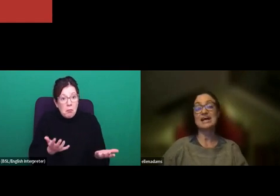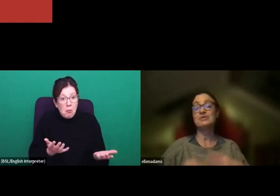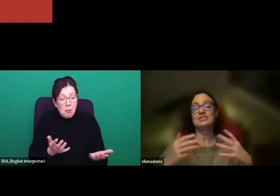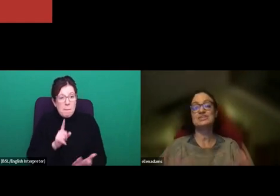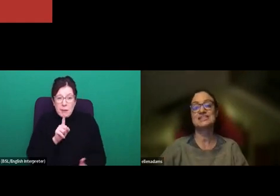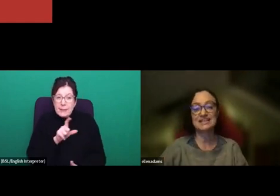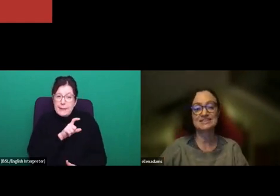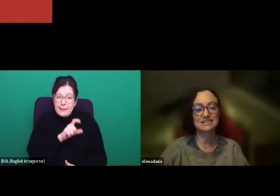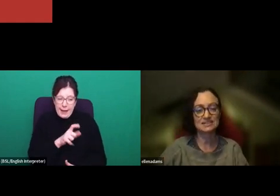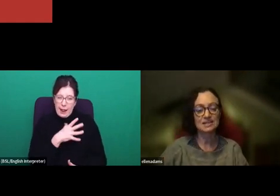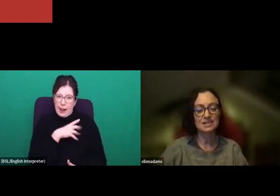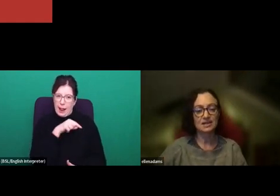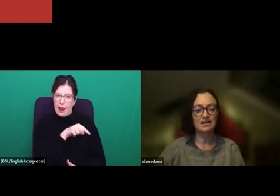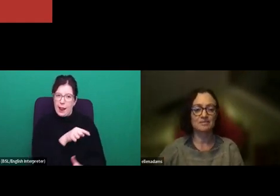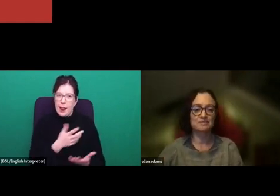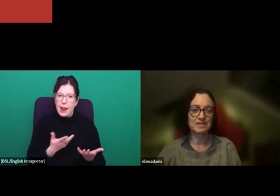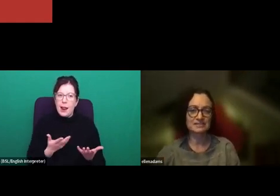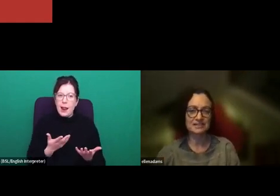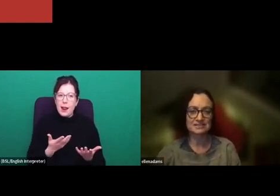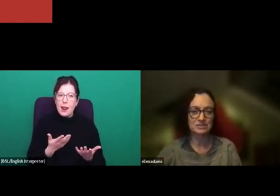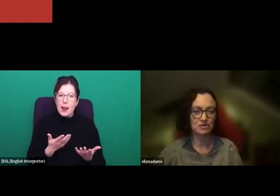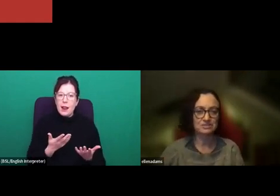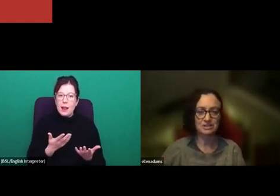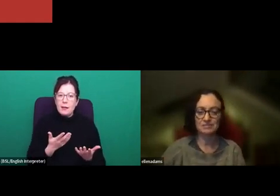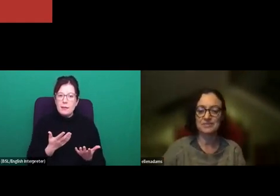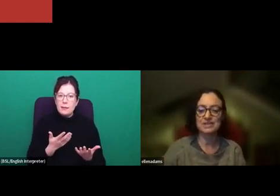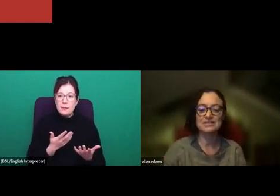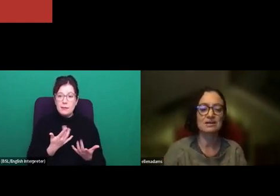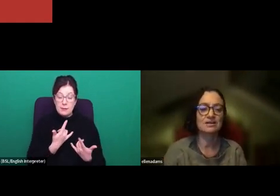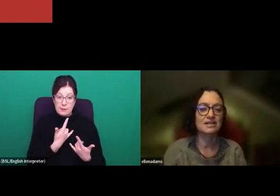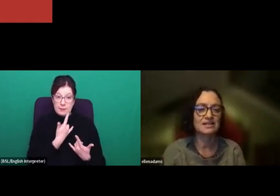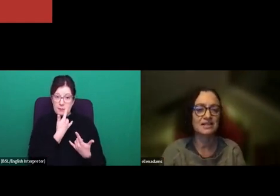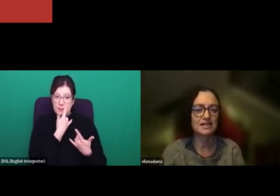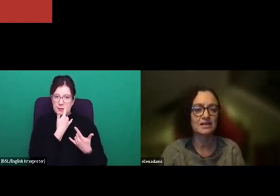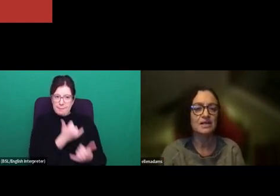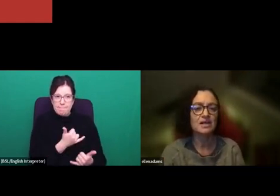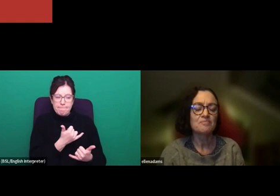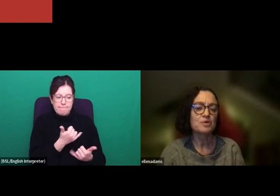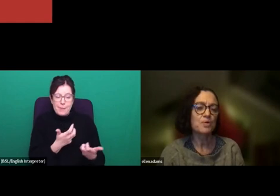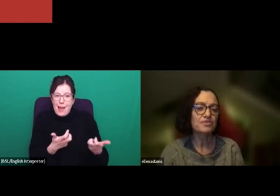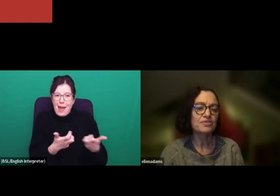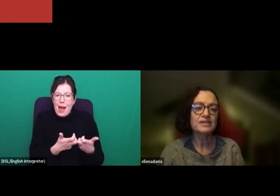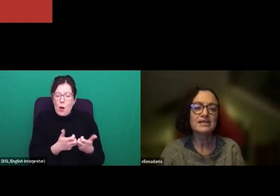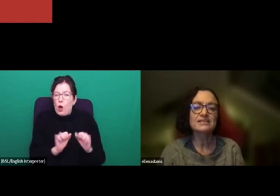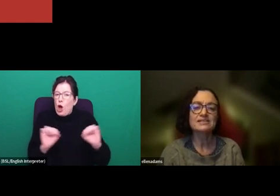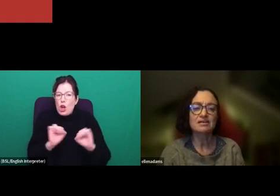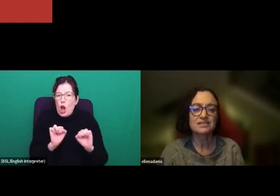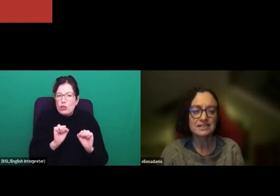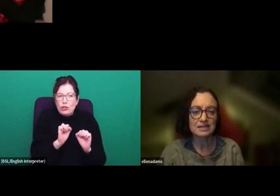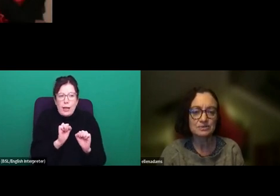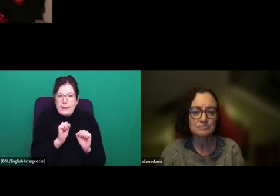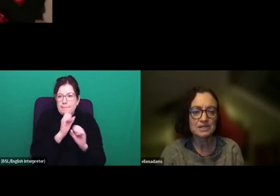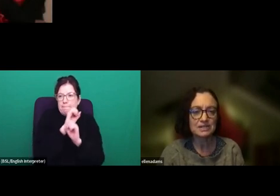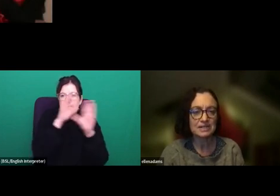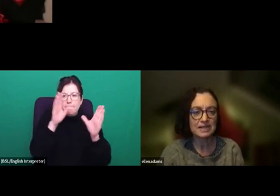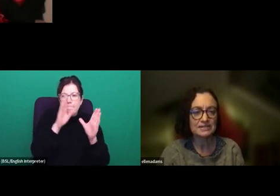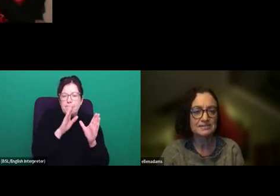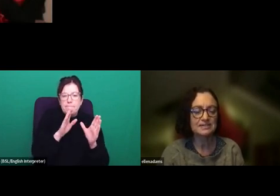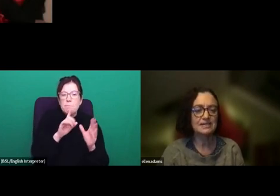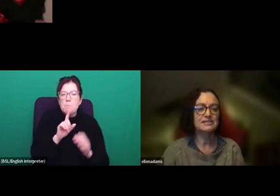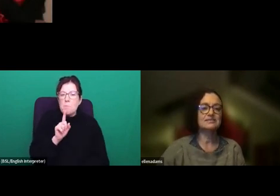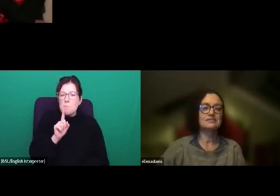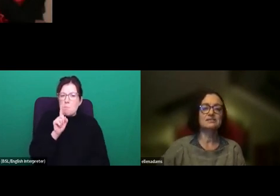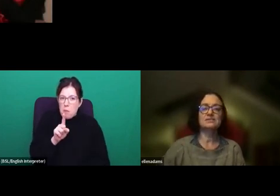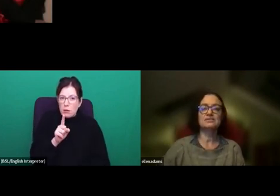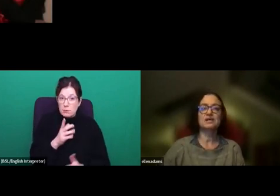it. How you actually test it is not entirely clear. But one thing that is undoubtedly the